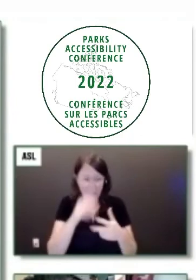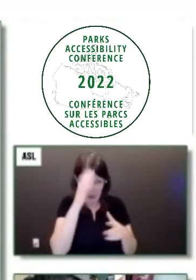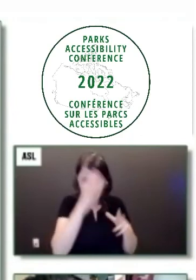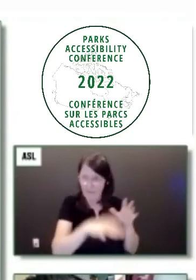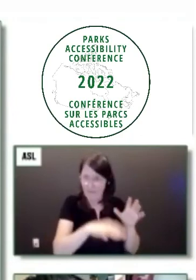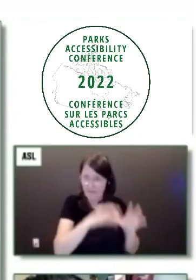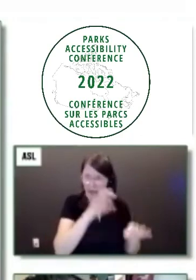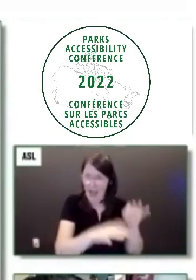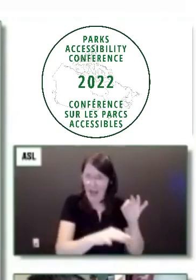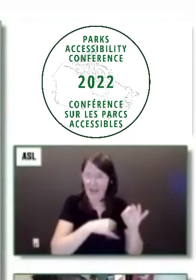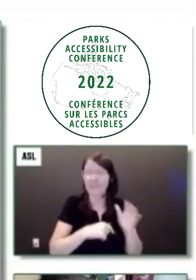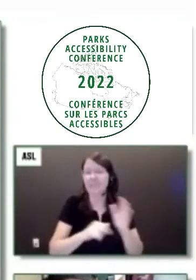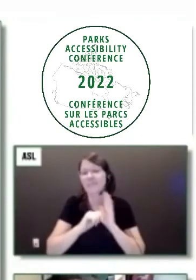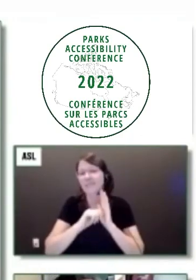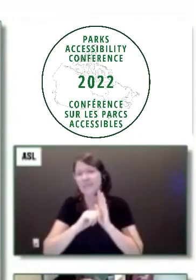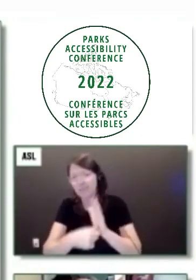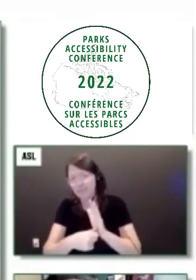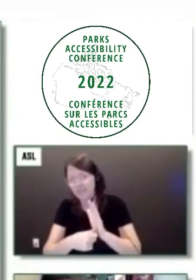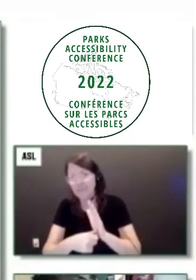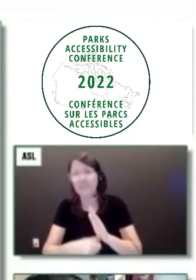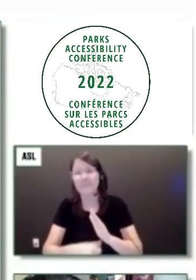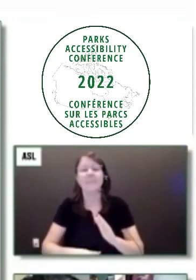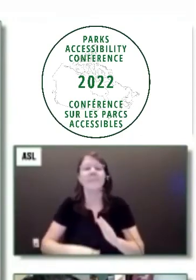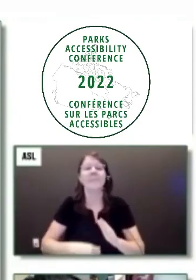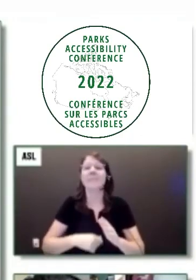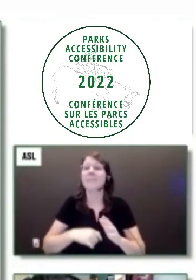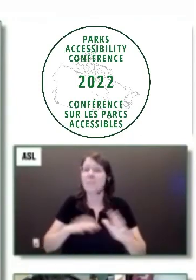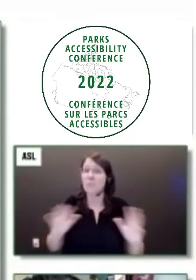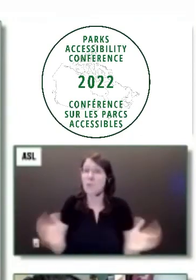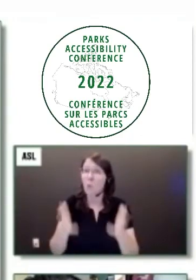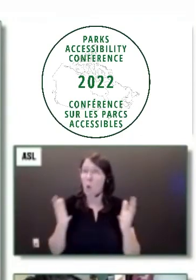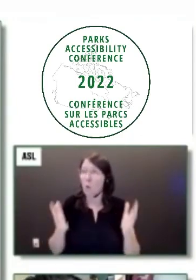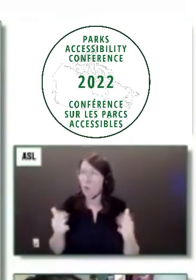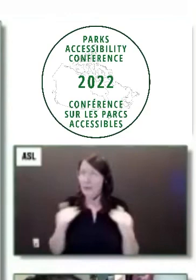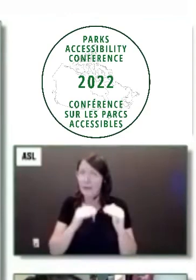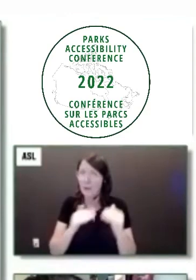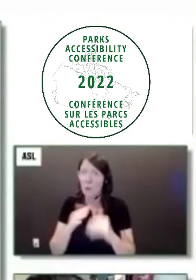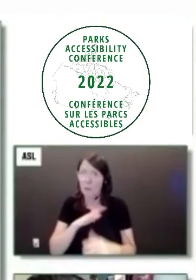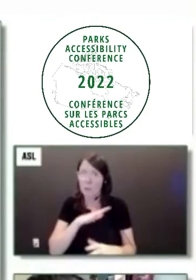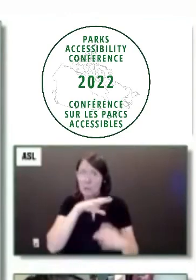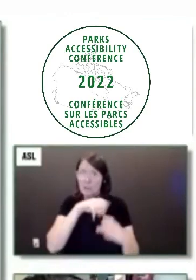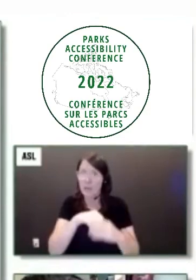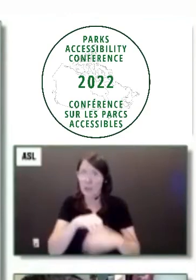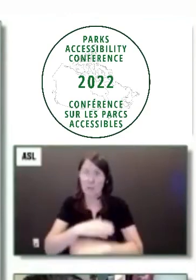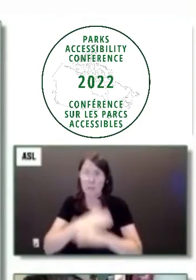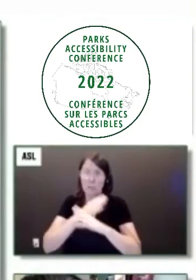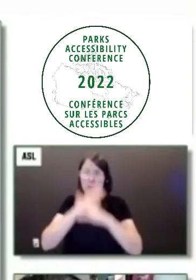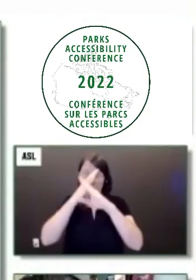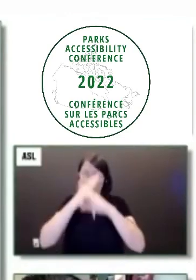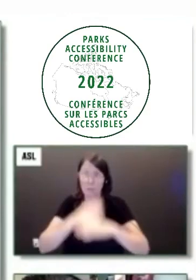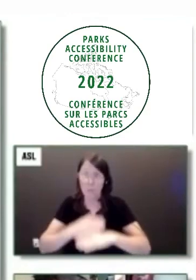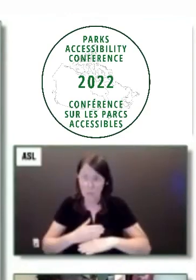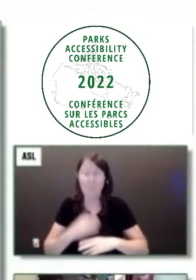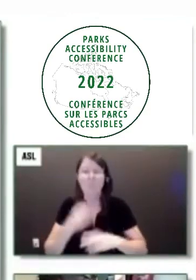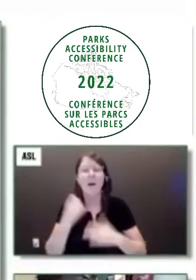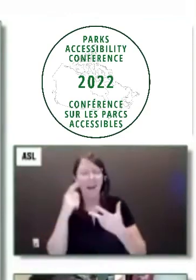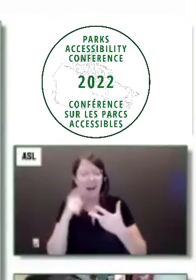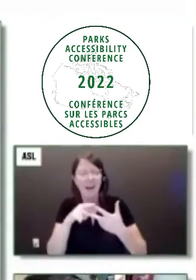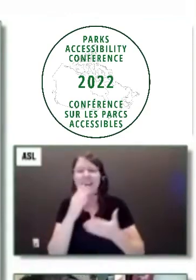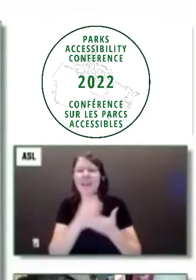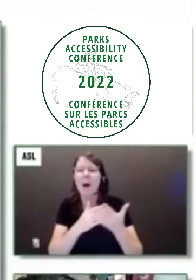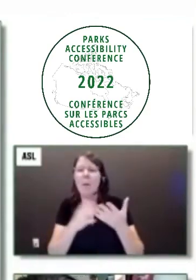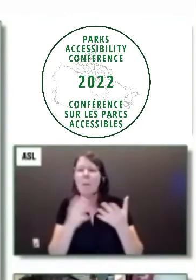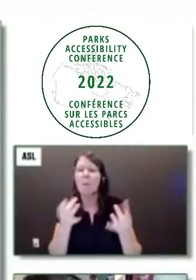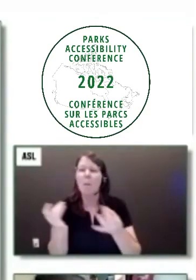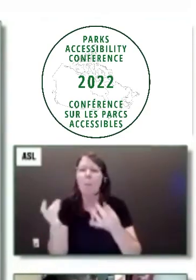equal participation. But in this case, scholars and research identifies fairly clear equity issues involved in creating